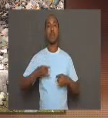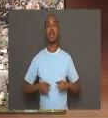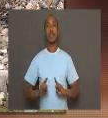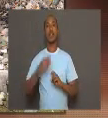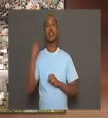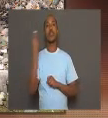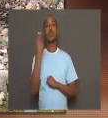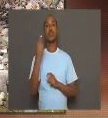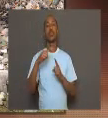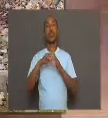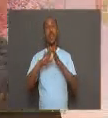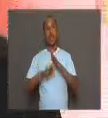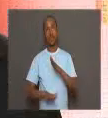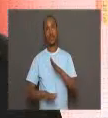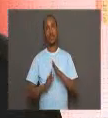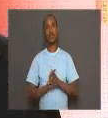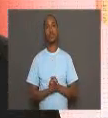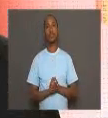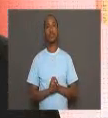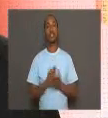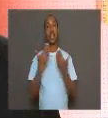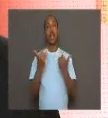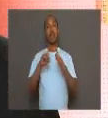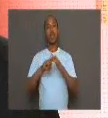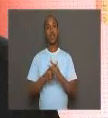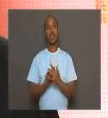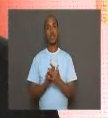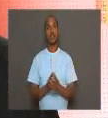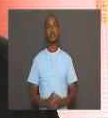used to reduce it. Let us begin.